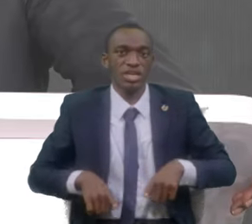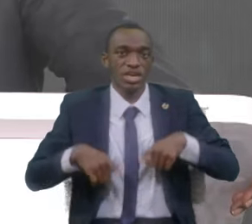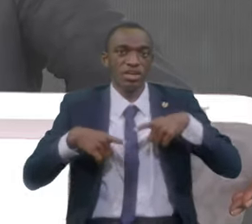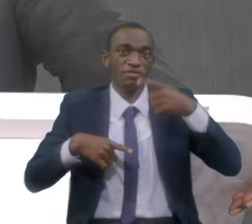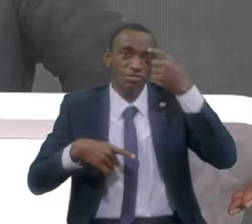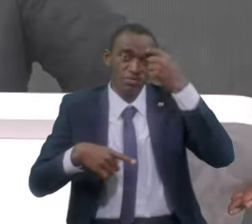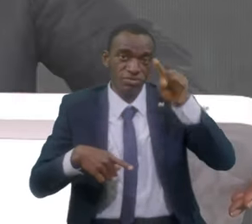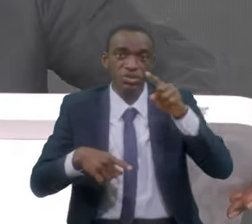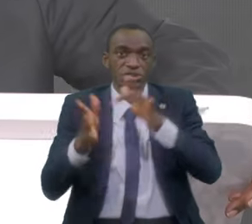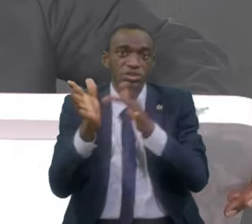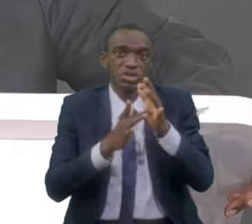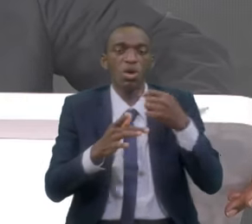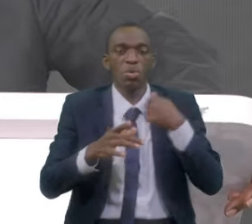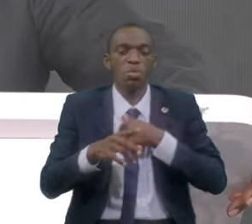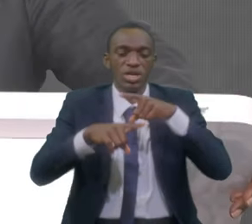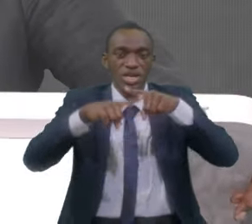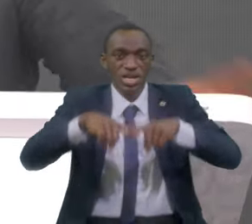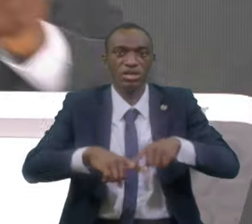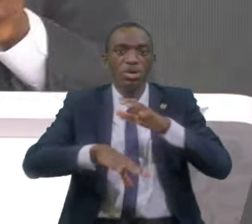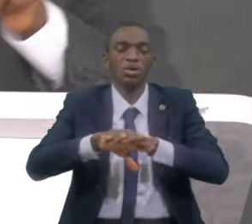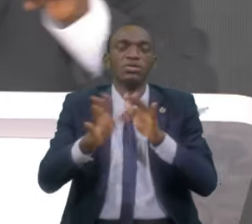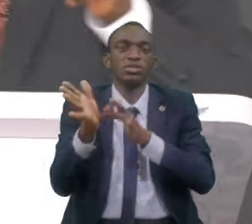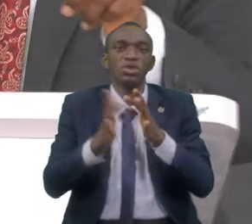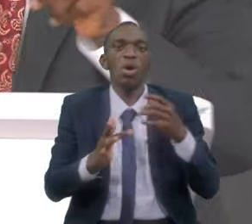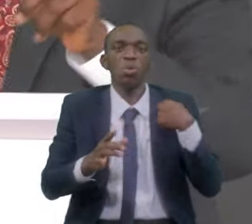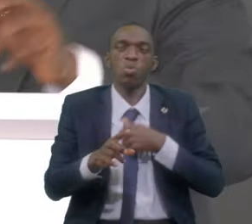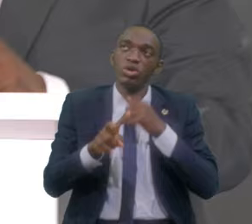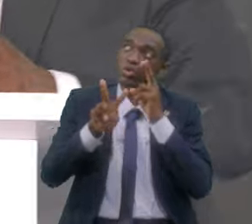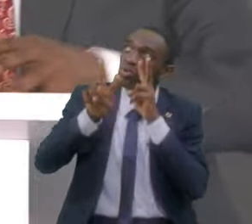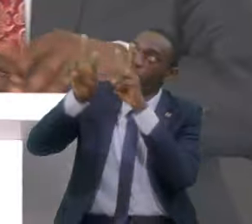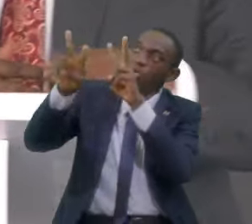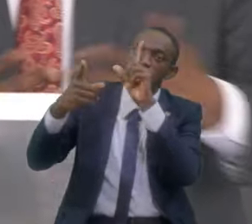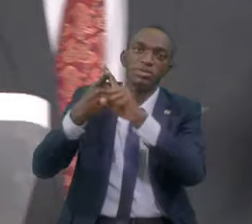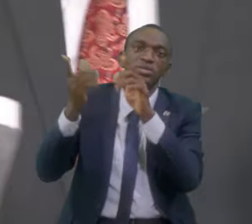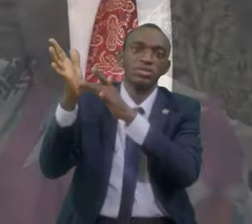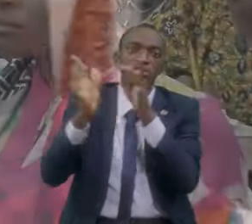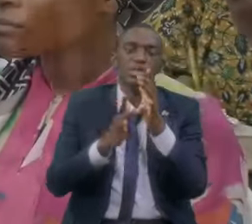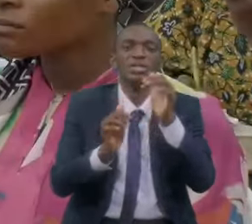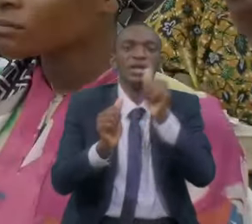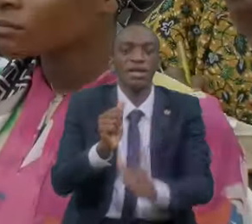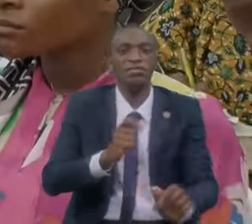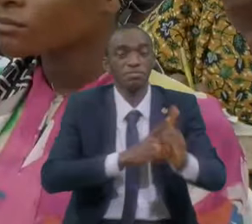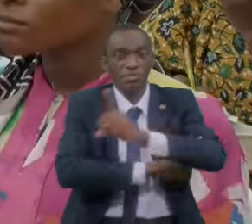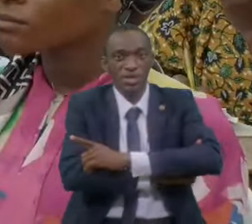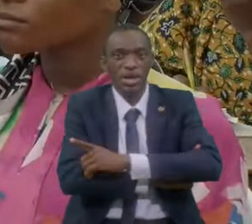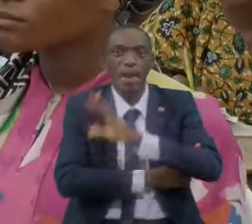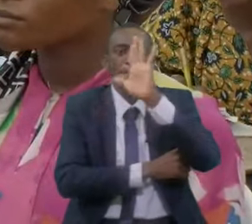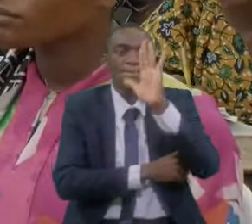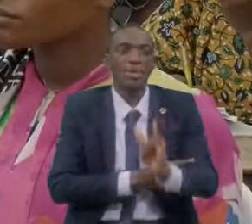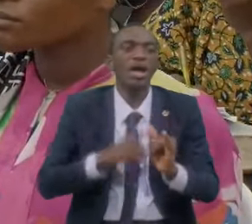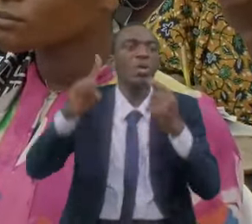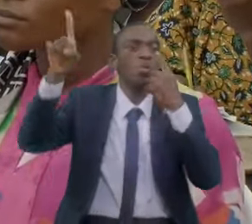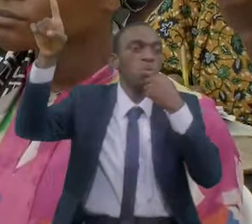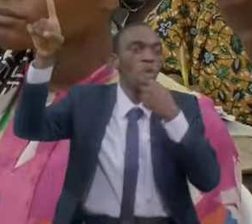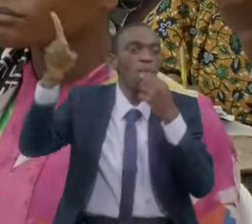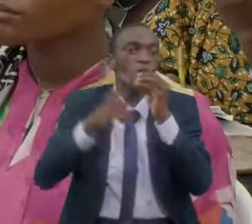I'll keep on looking unto Jesus day after day, by whom also we have